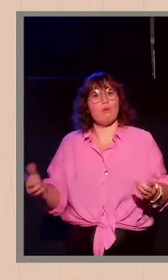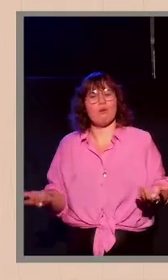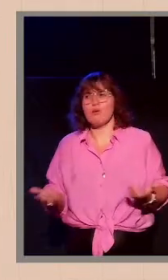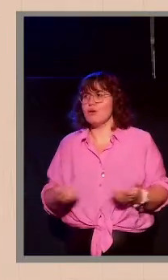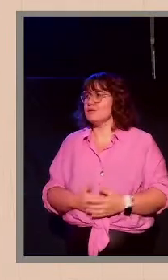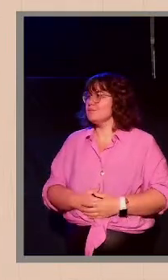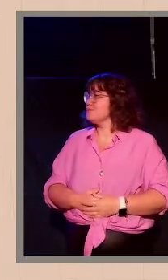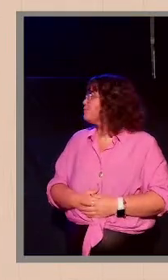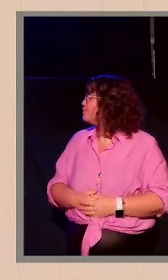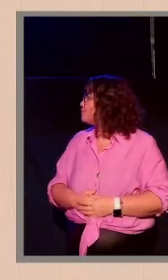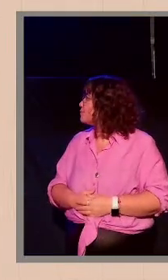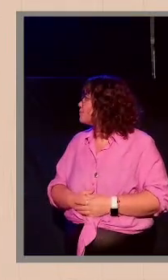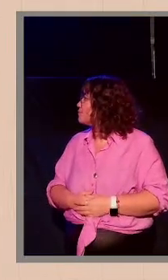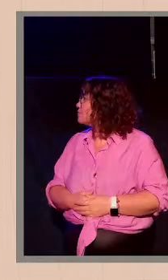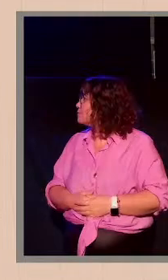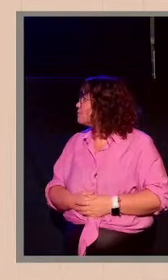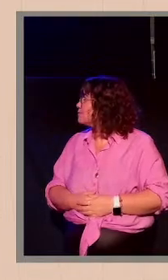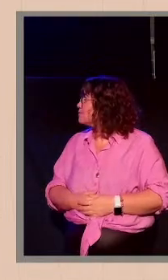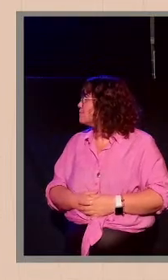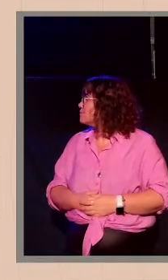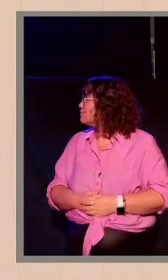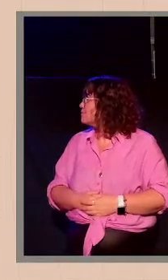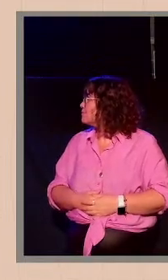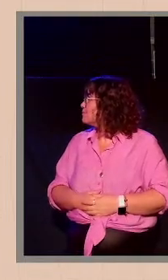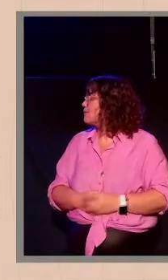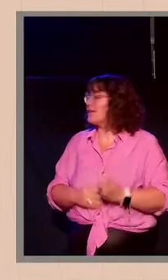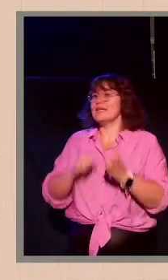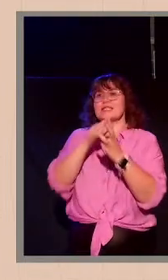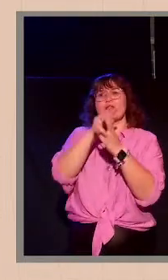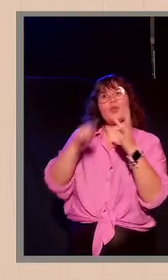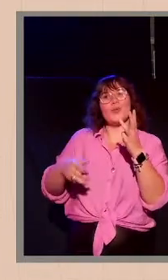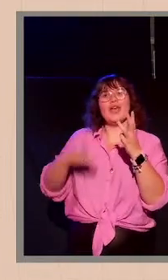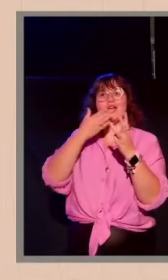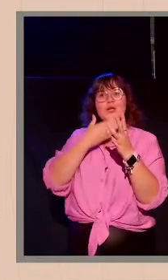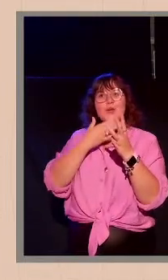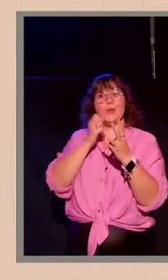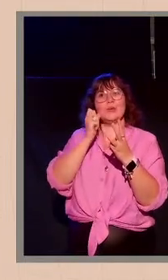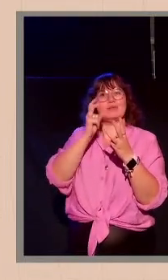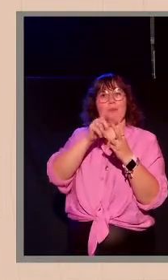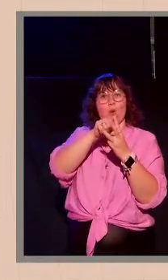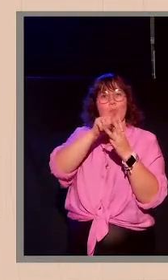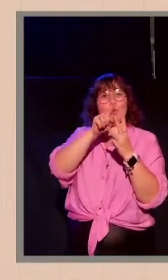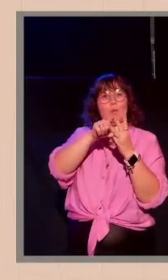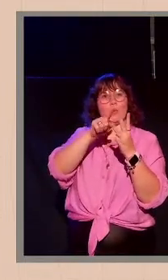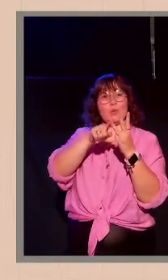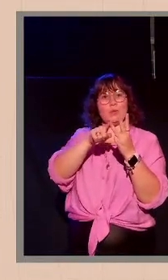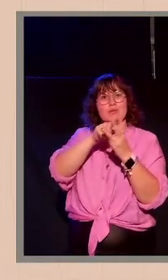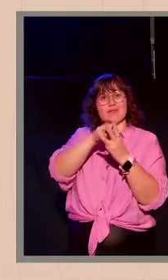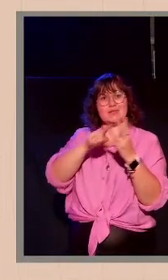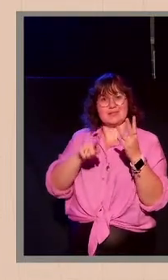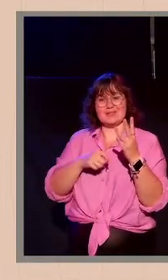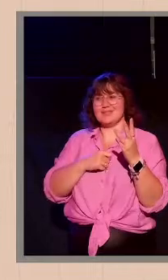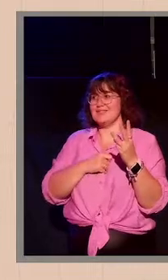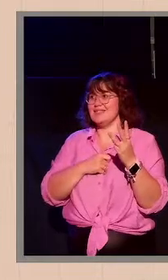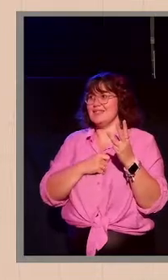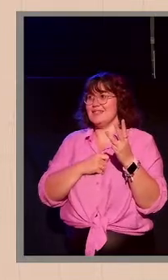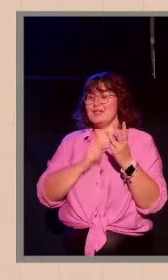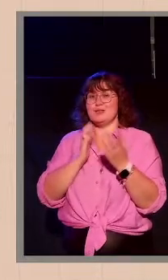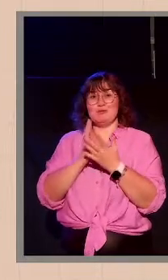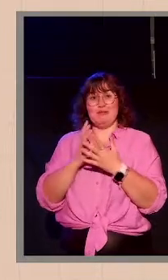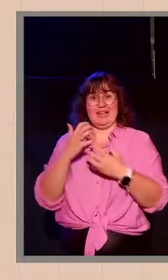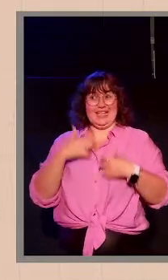a sort of 3 sort of usage modes for this, which are sort of interesting, I